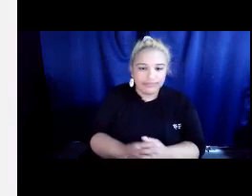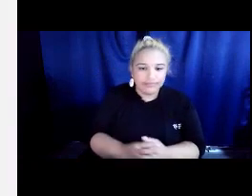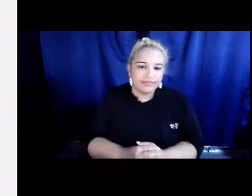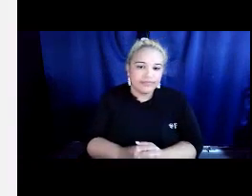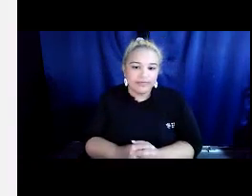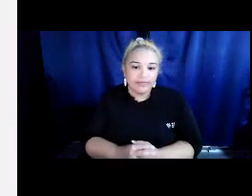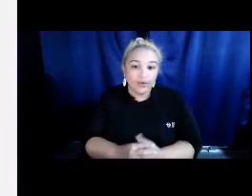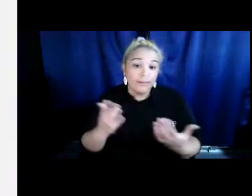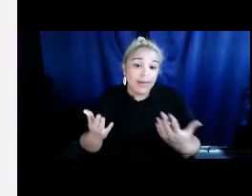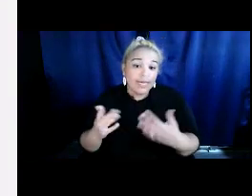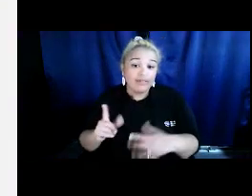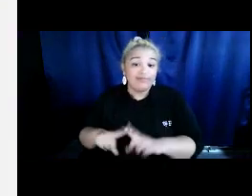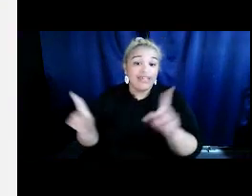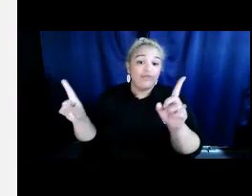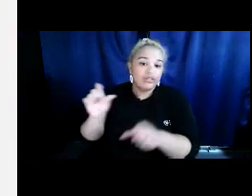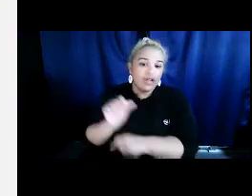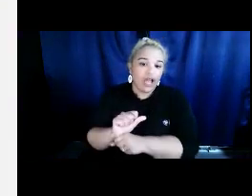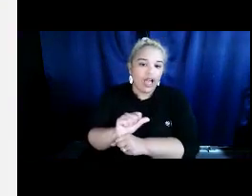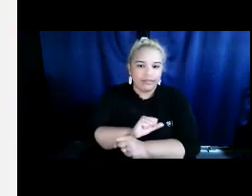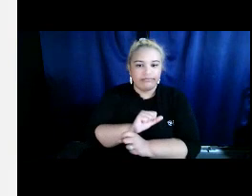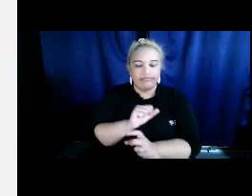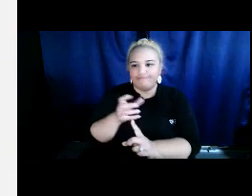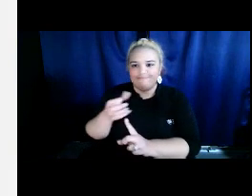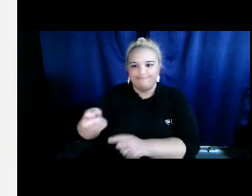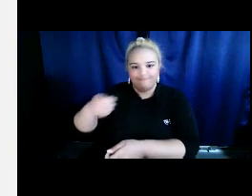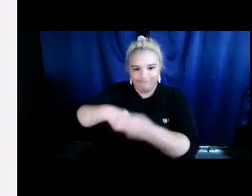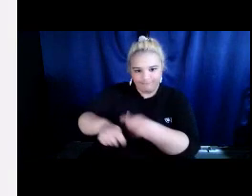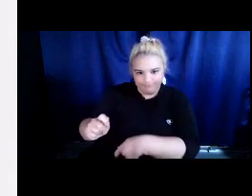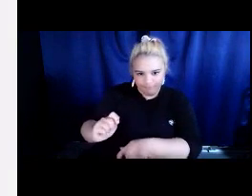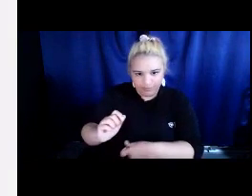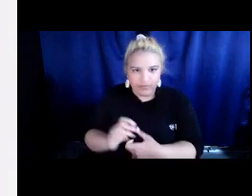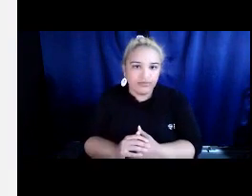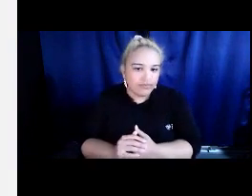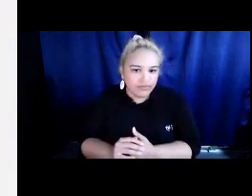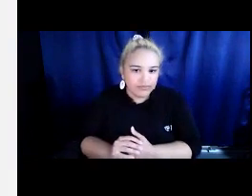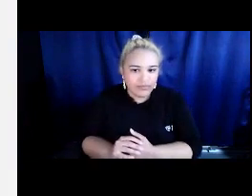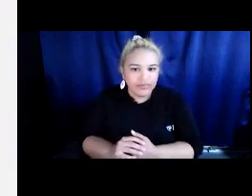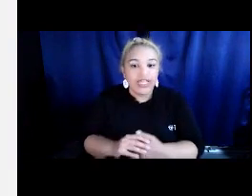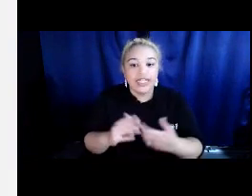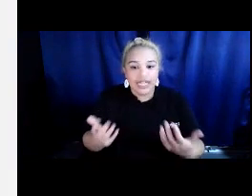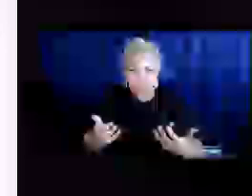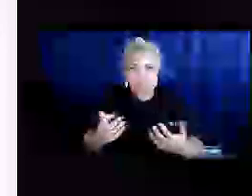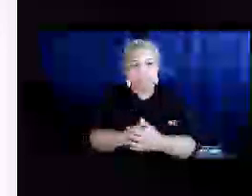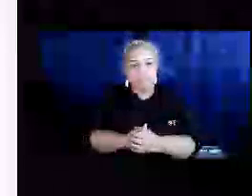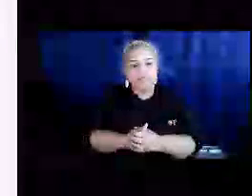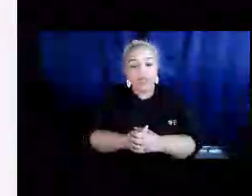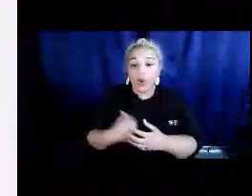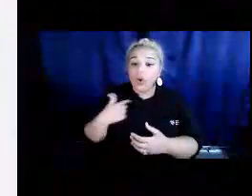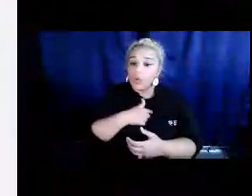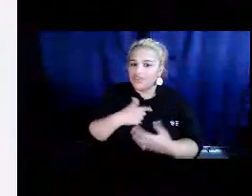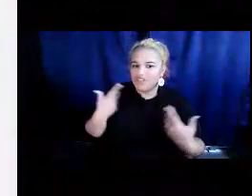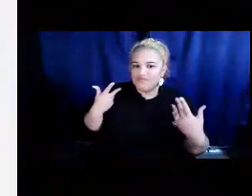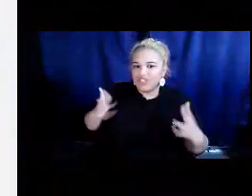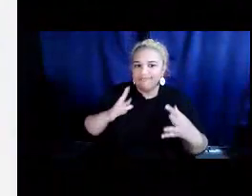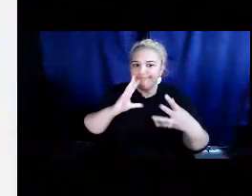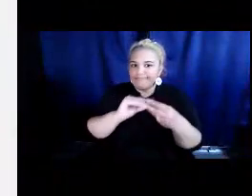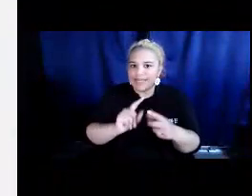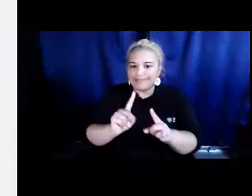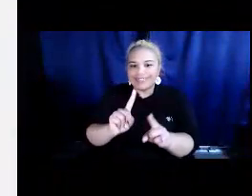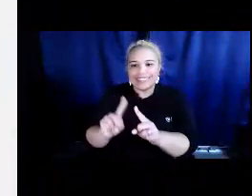these barriers and consider some effective accommodations. The first barrier we discussed was smell